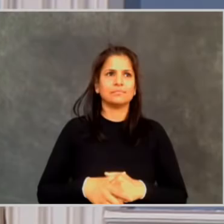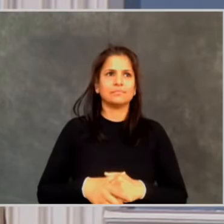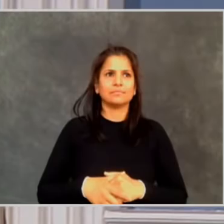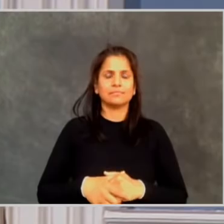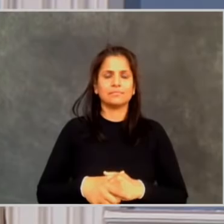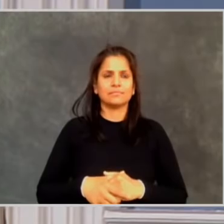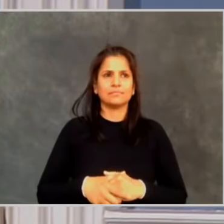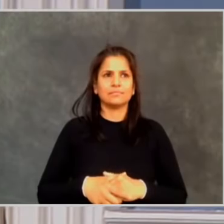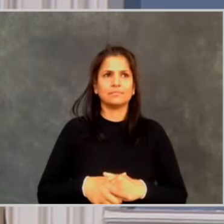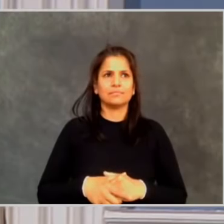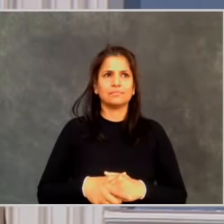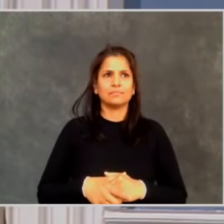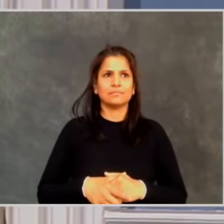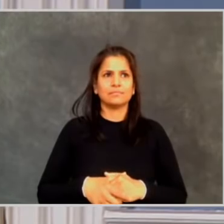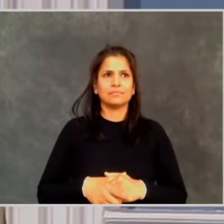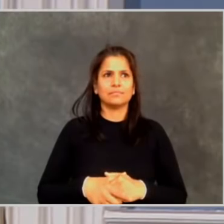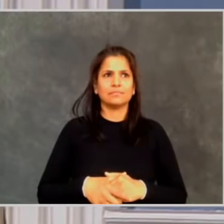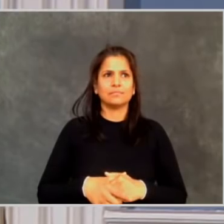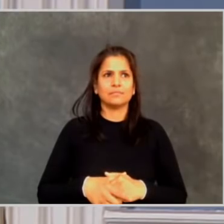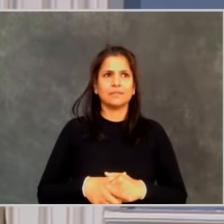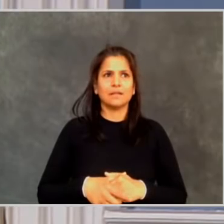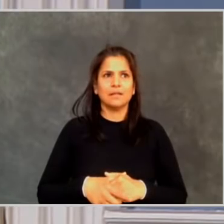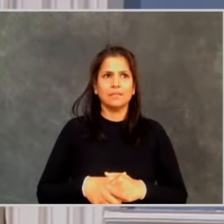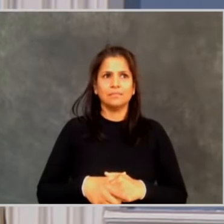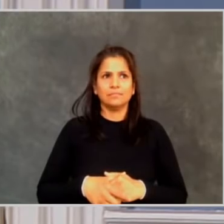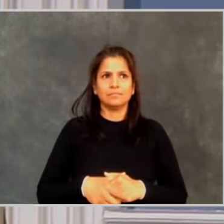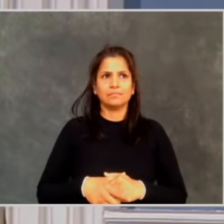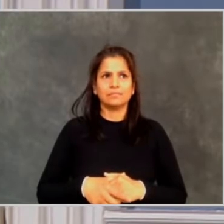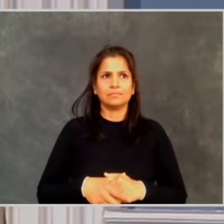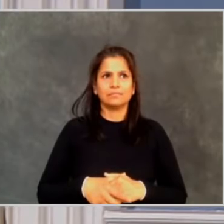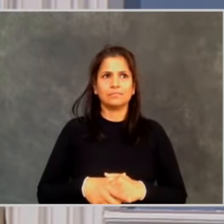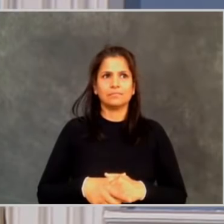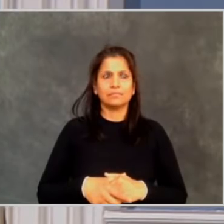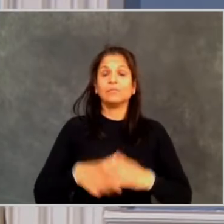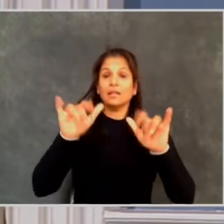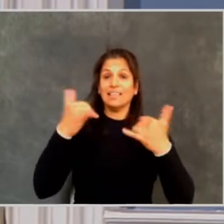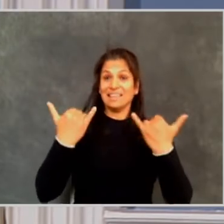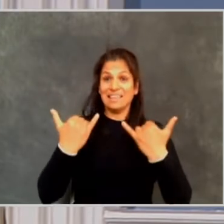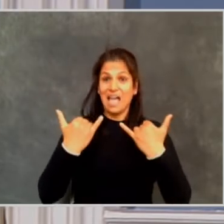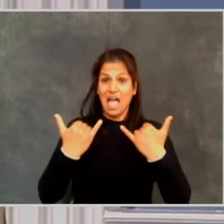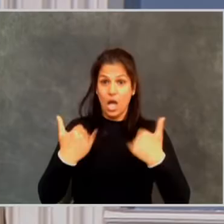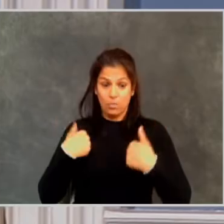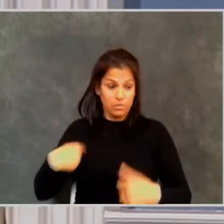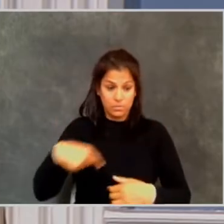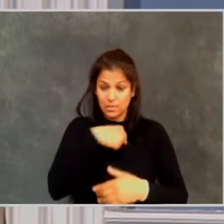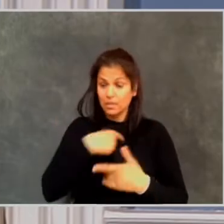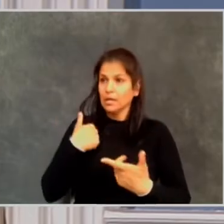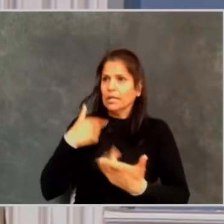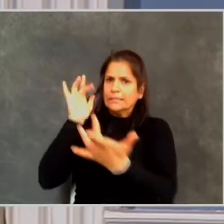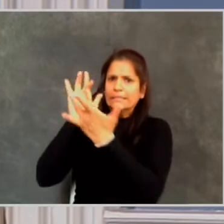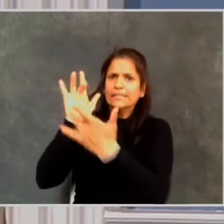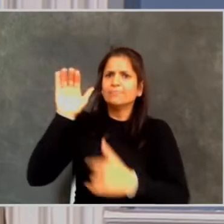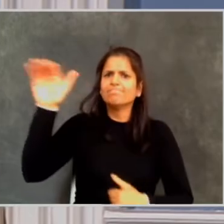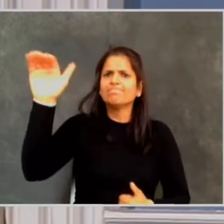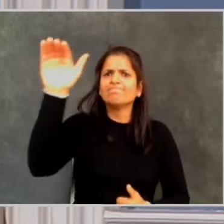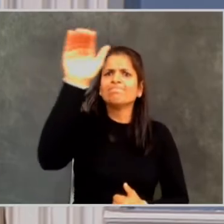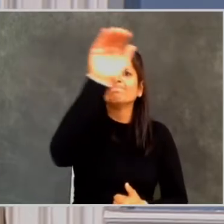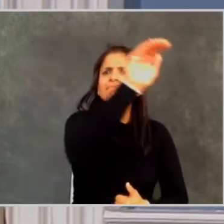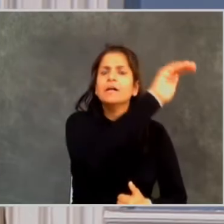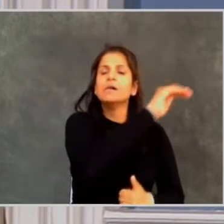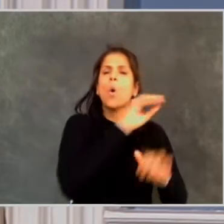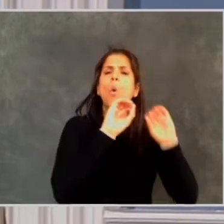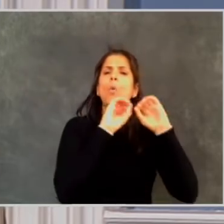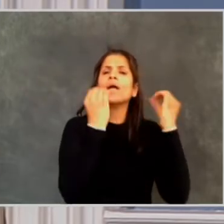a fruitful endeavor. There were other networks where there were technical issues where it wasn't as easy as just tapping into